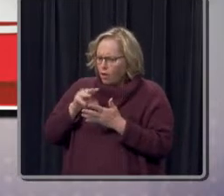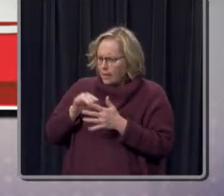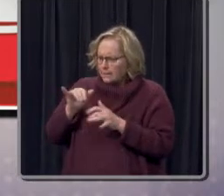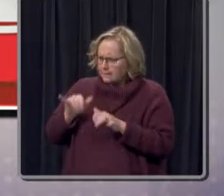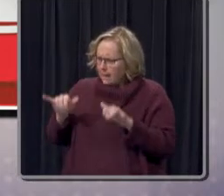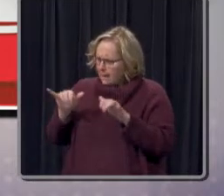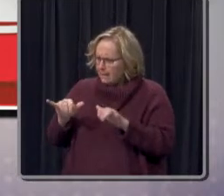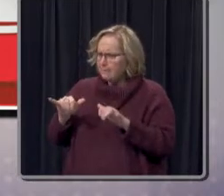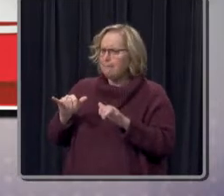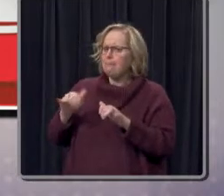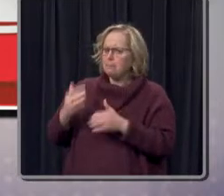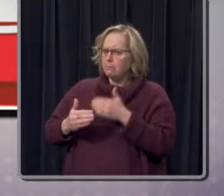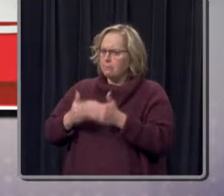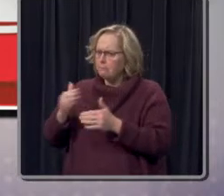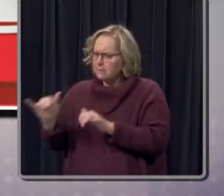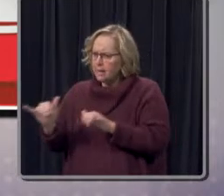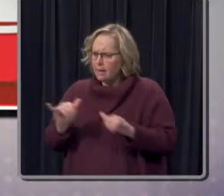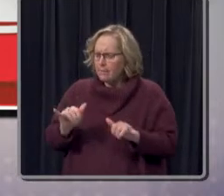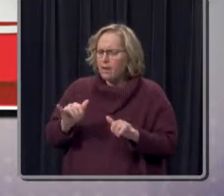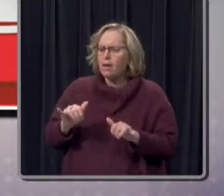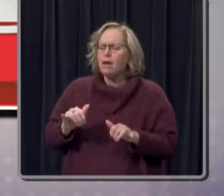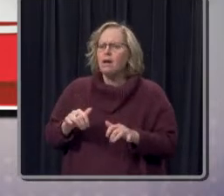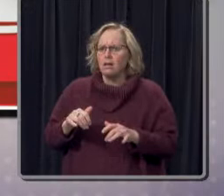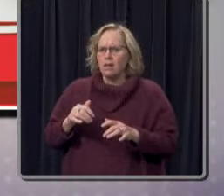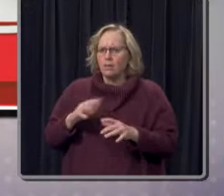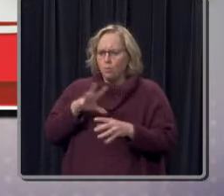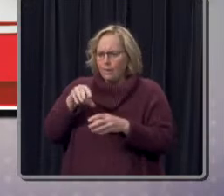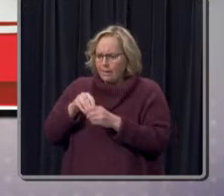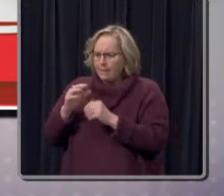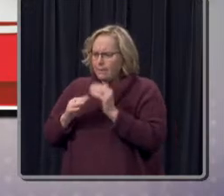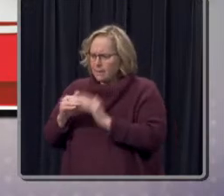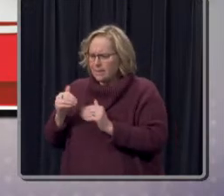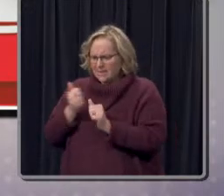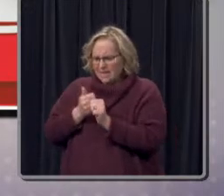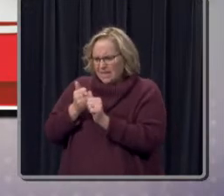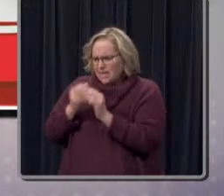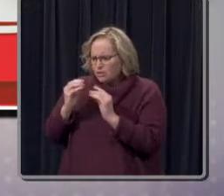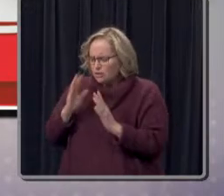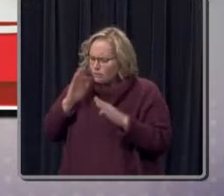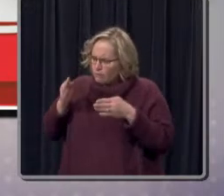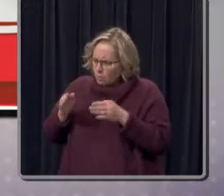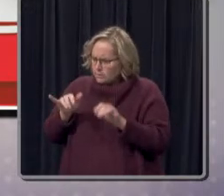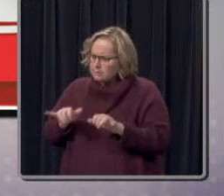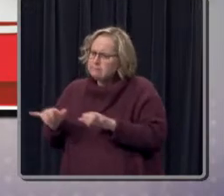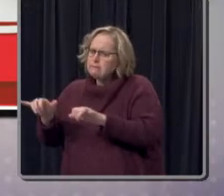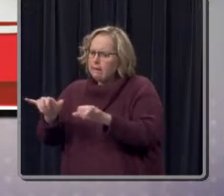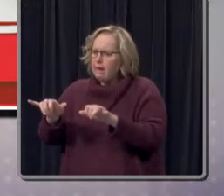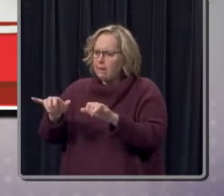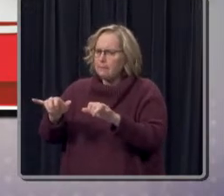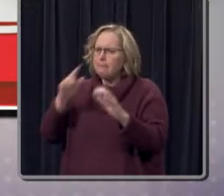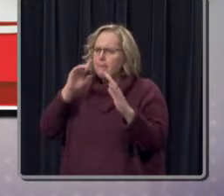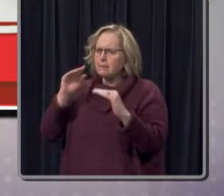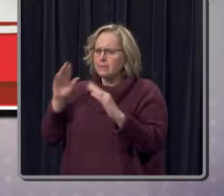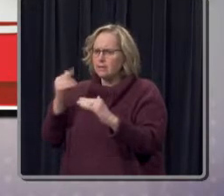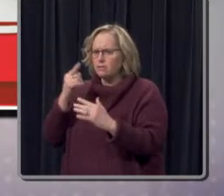even within the building, that from one teacher to the next, we're focused on the same thing and we have the same level of expectations for our